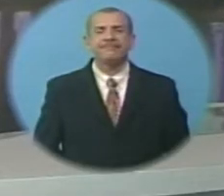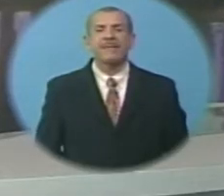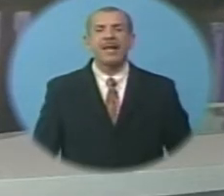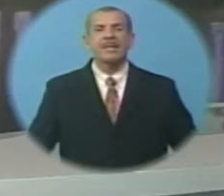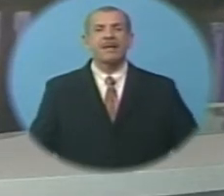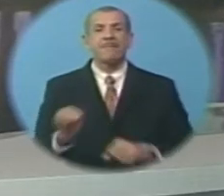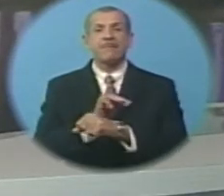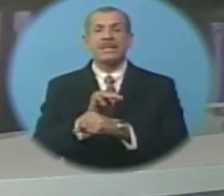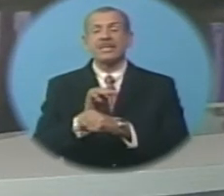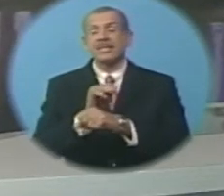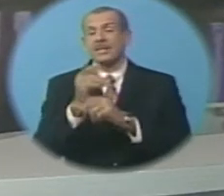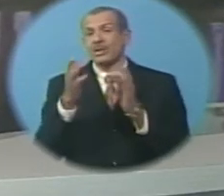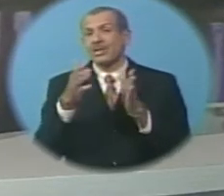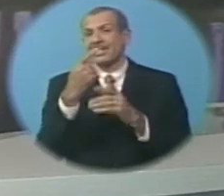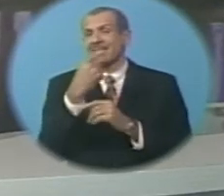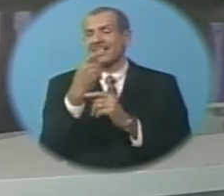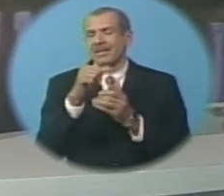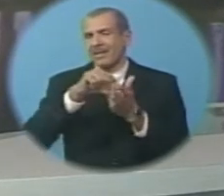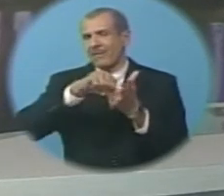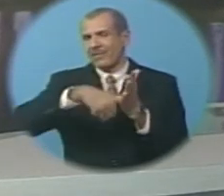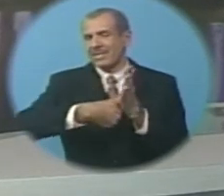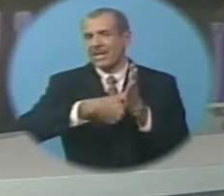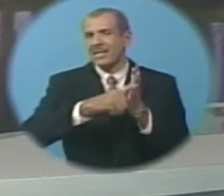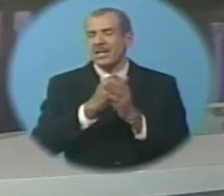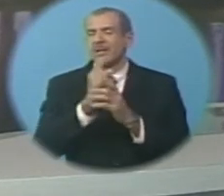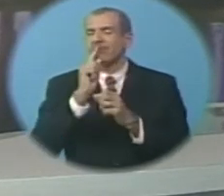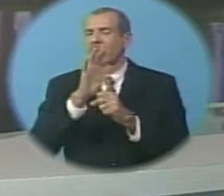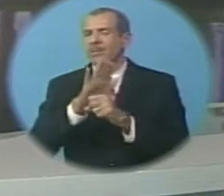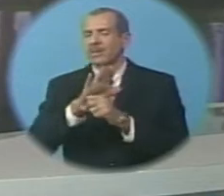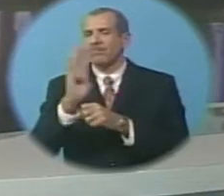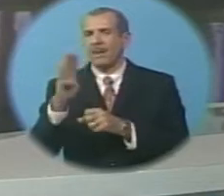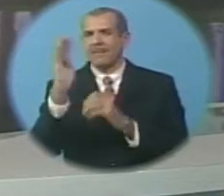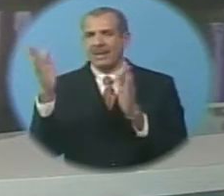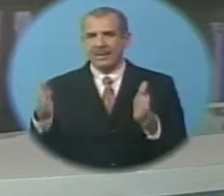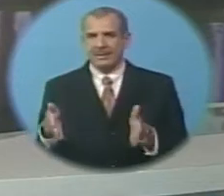Well, the minister therefore reiterated his assurance to Barbadians.